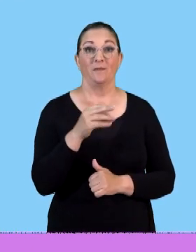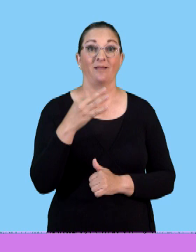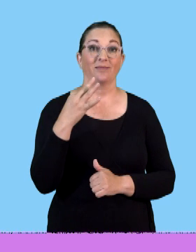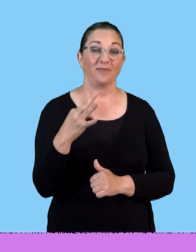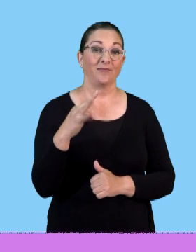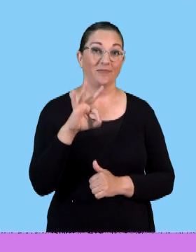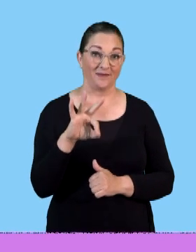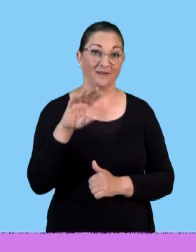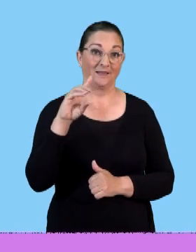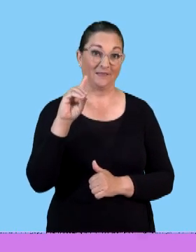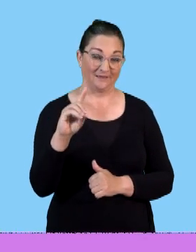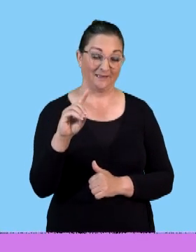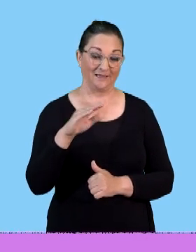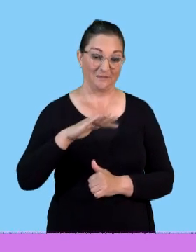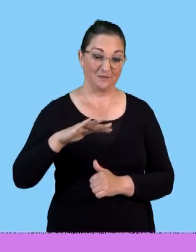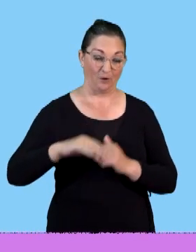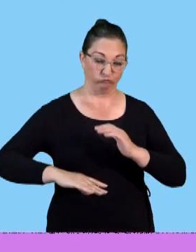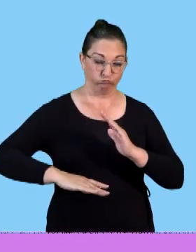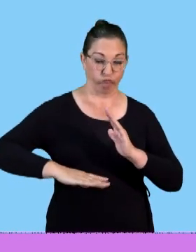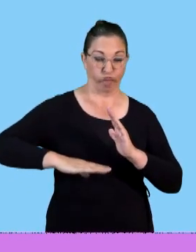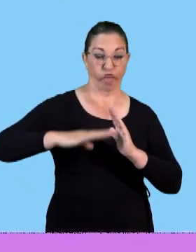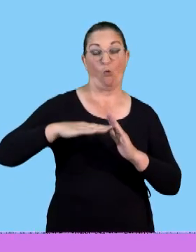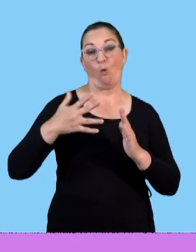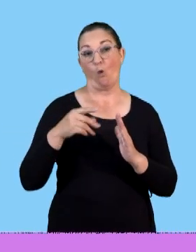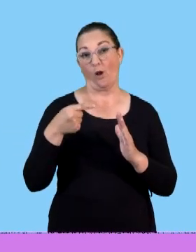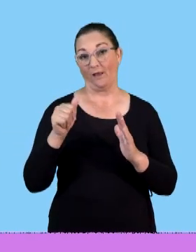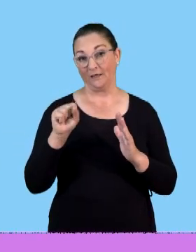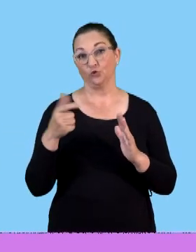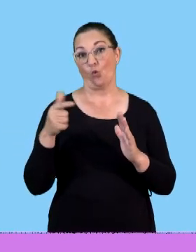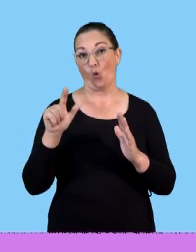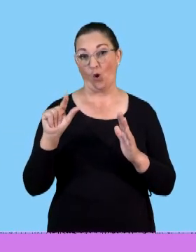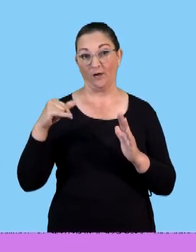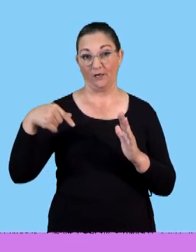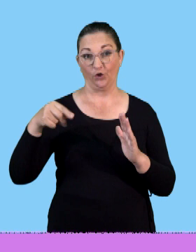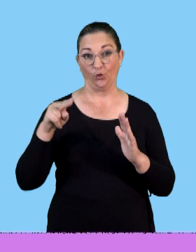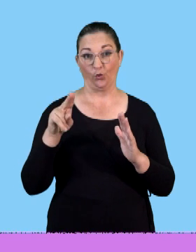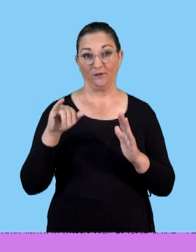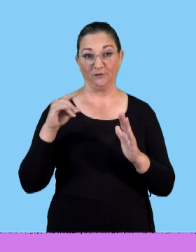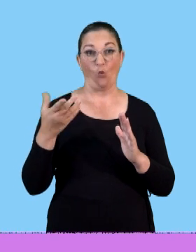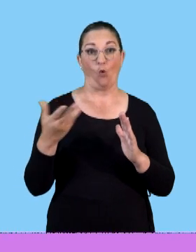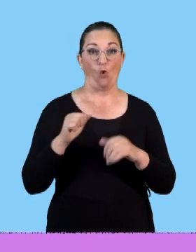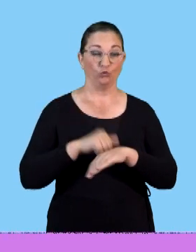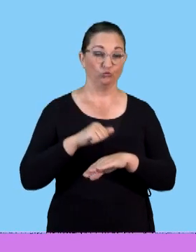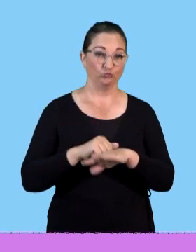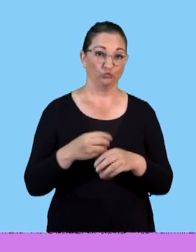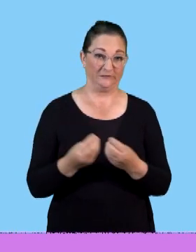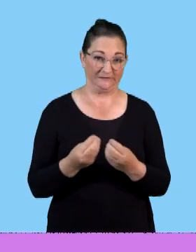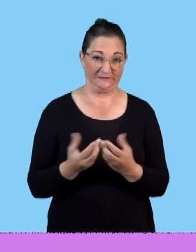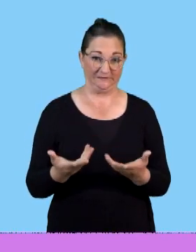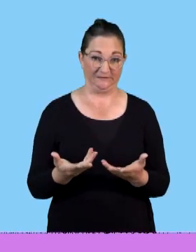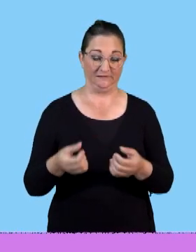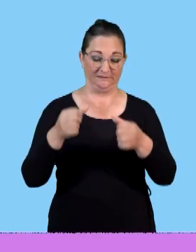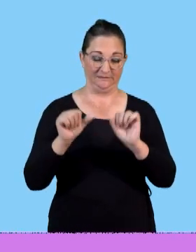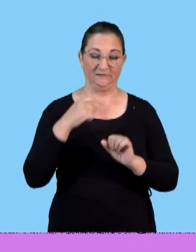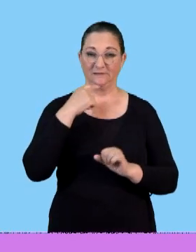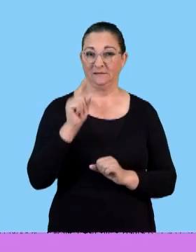the three-dimensional space occupied by either a gas, a liquid, or a solid substance. Then